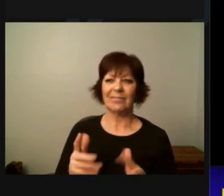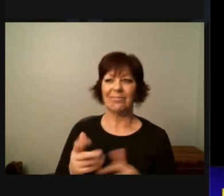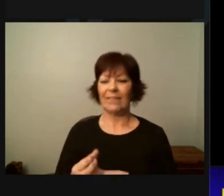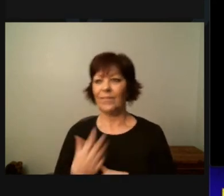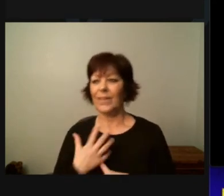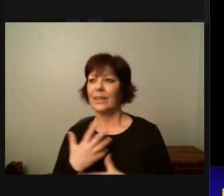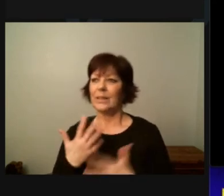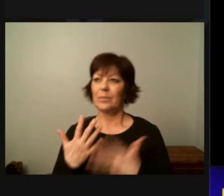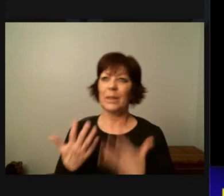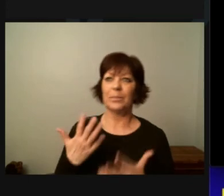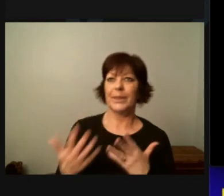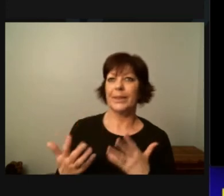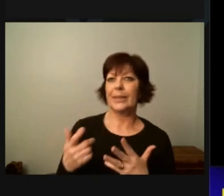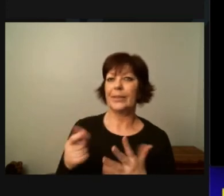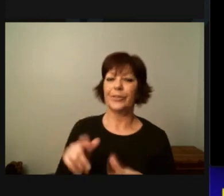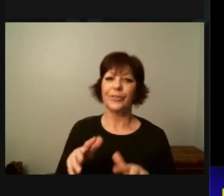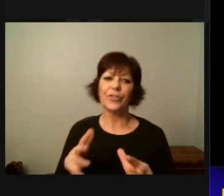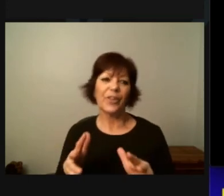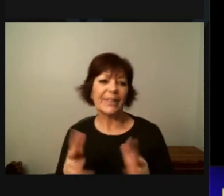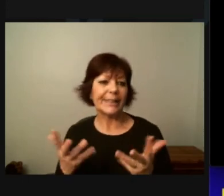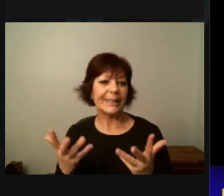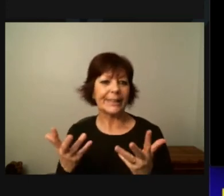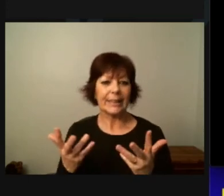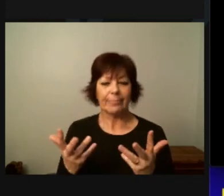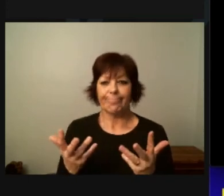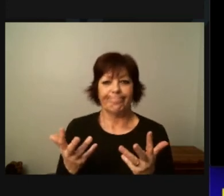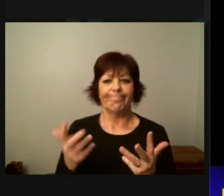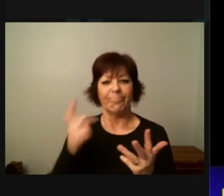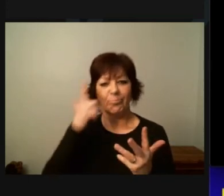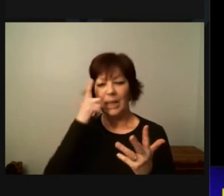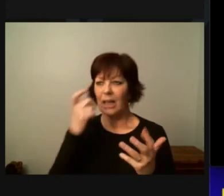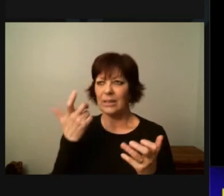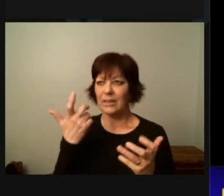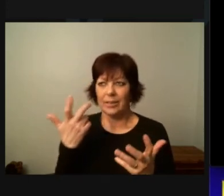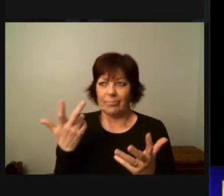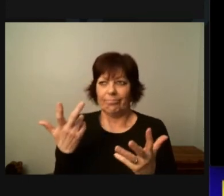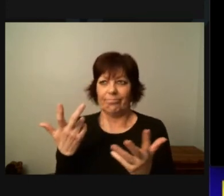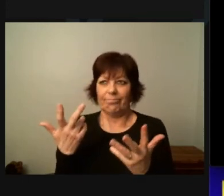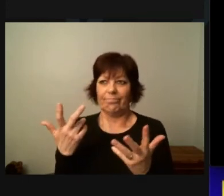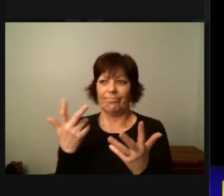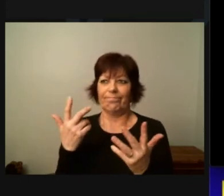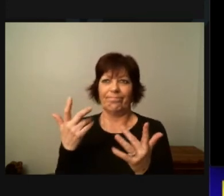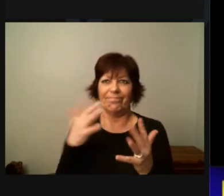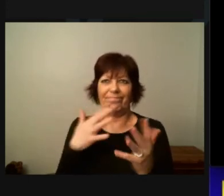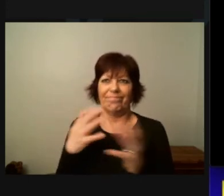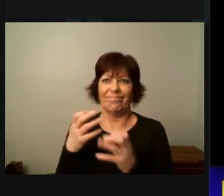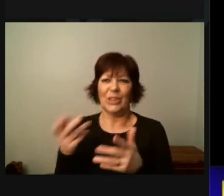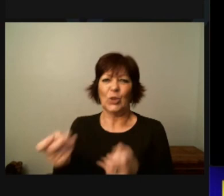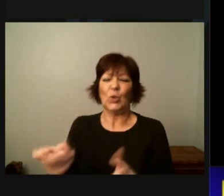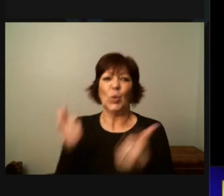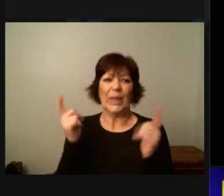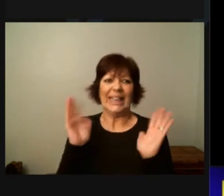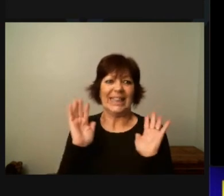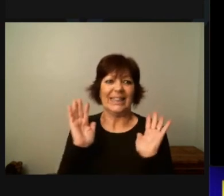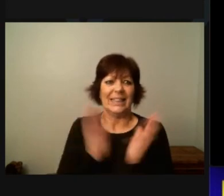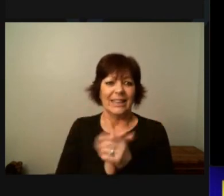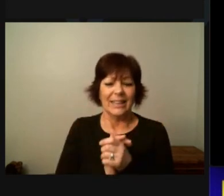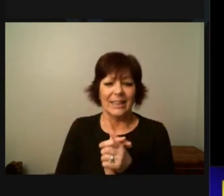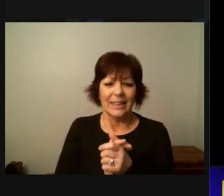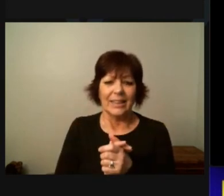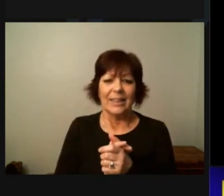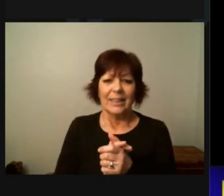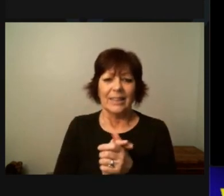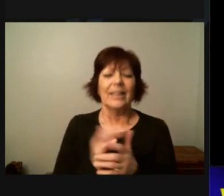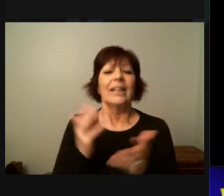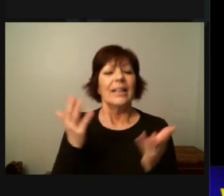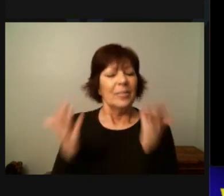effects. Maybe you're just nervous in general because this vaccine, got put together so quickly, even after all of the